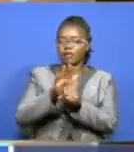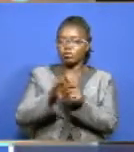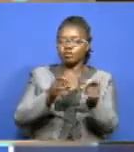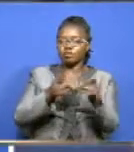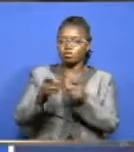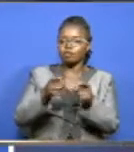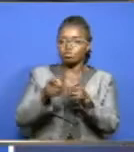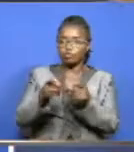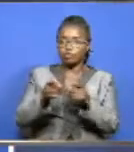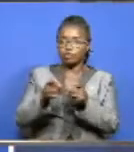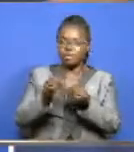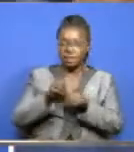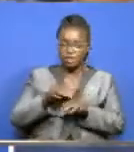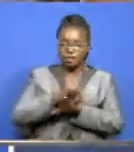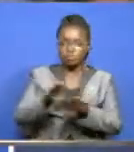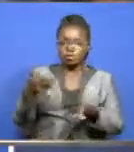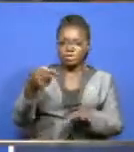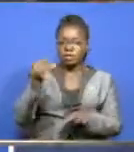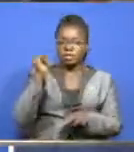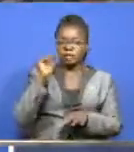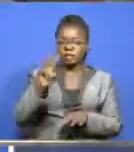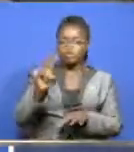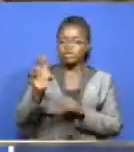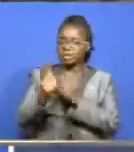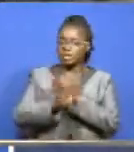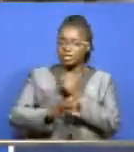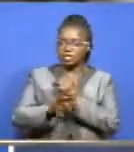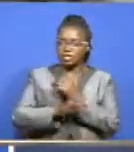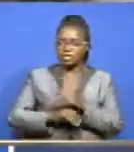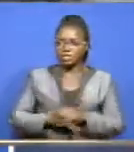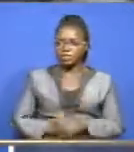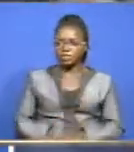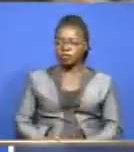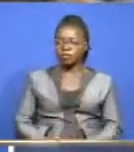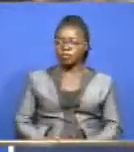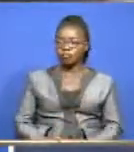HIV infections in the country. Isufar, Channel One News.